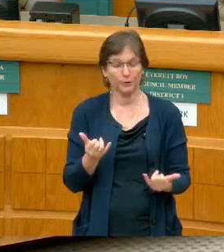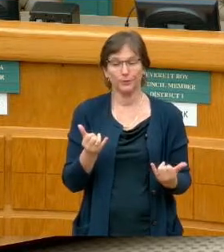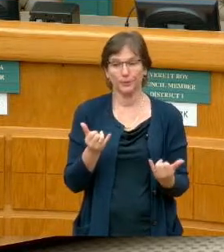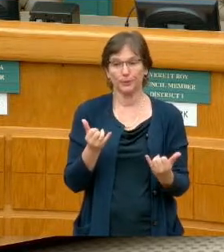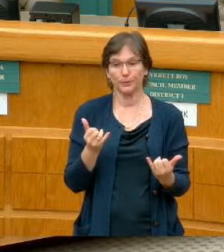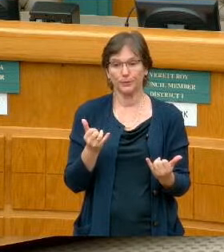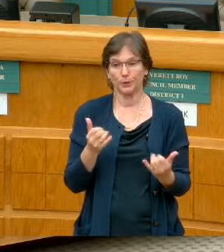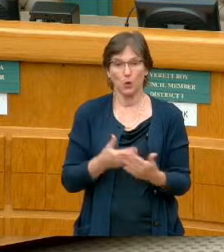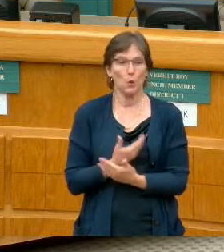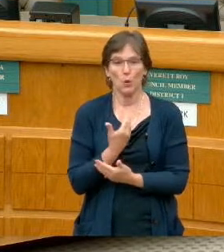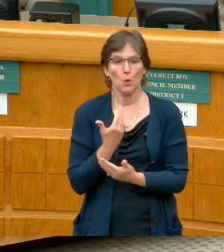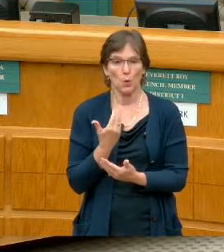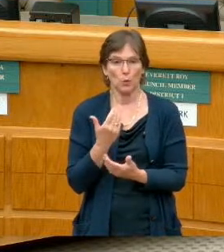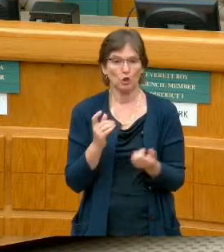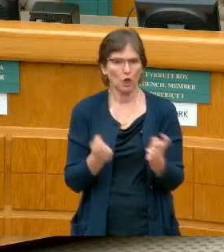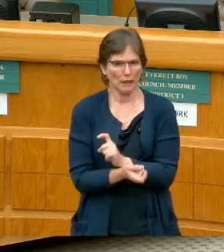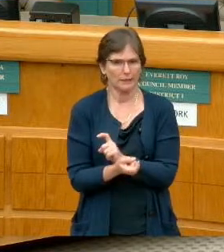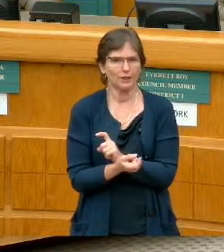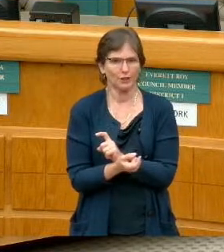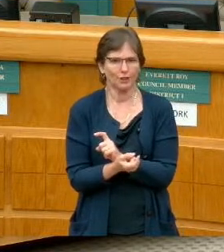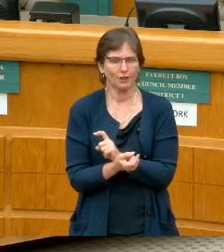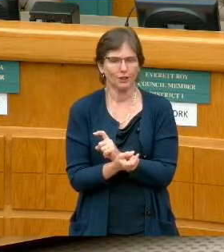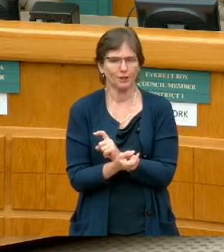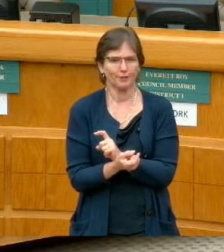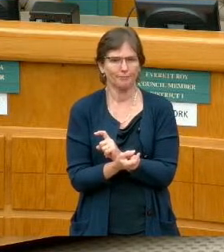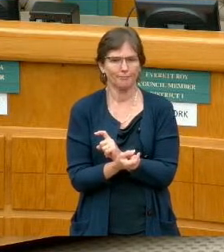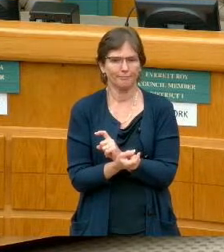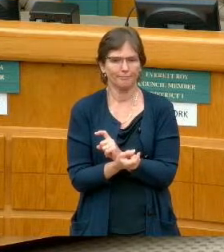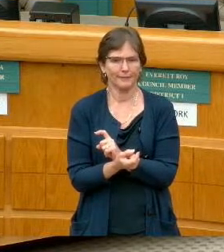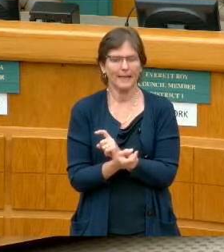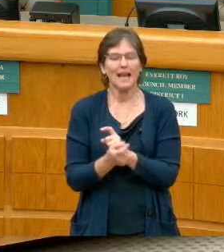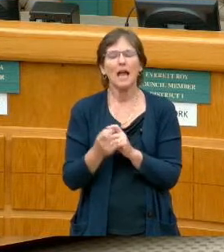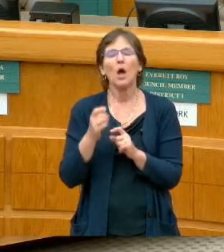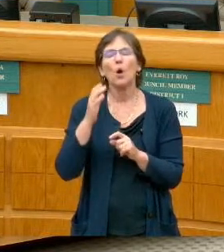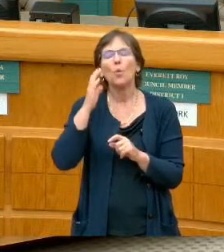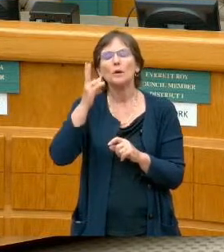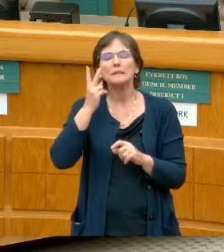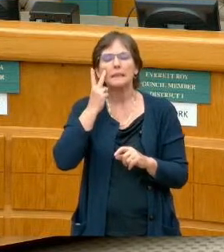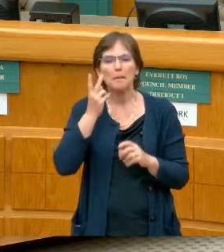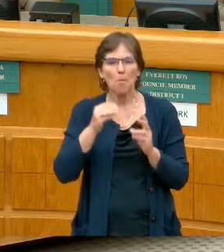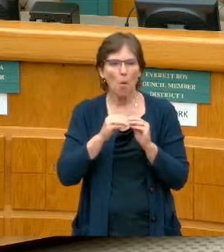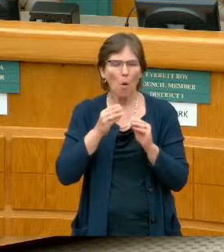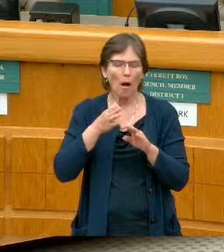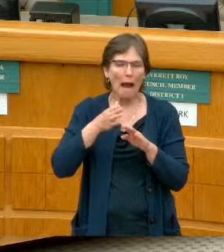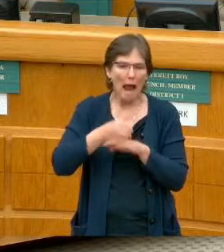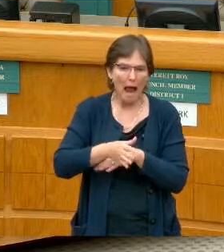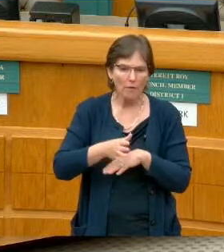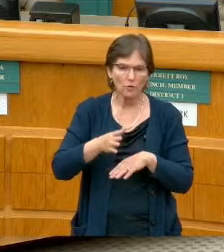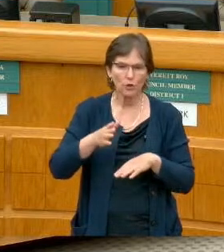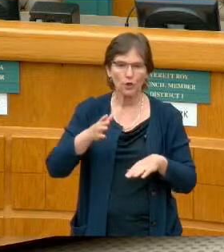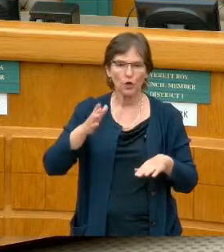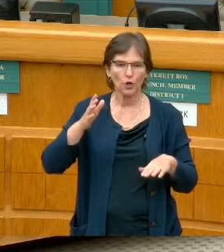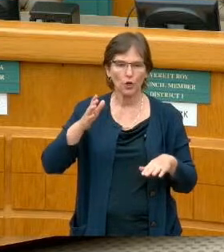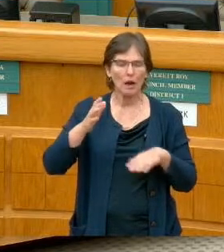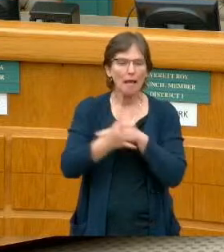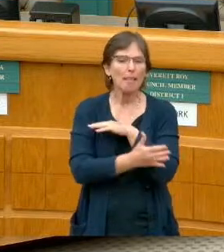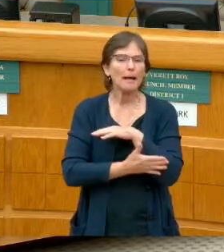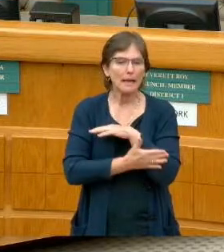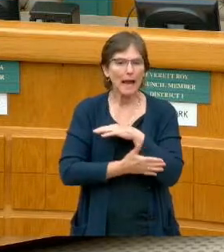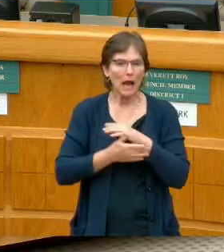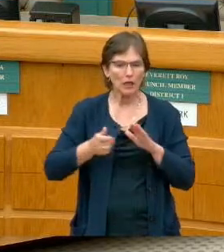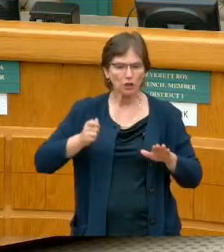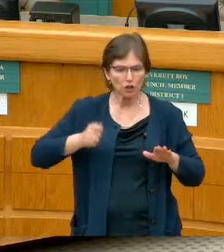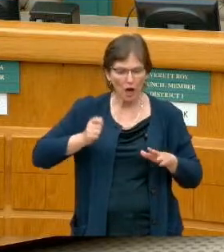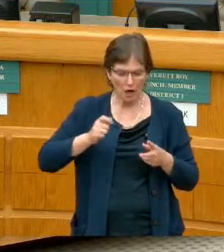city attorneys and the county attorneys, after looking at the details and giving the city manager and the judge their interpretation as